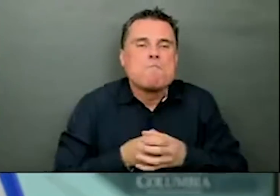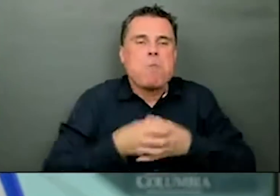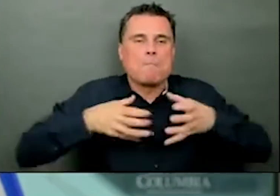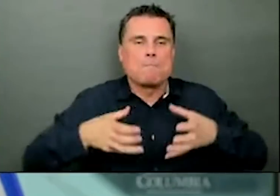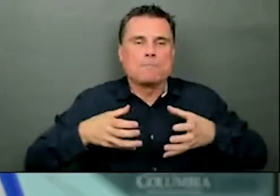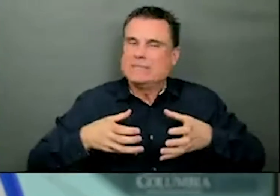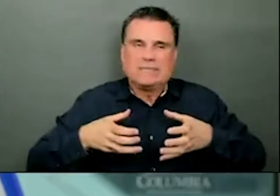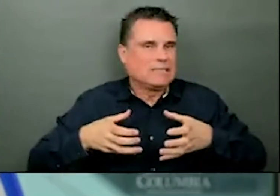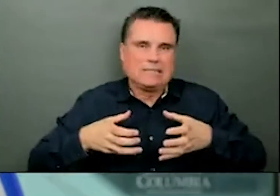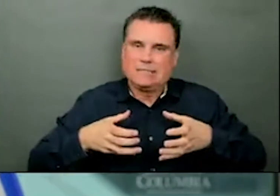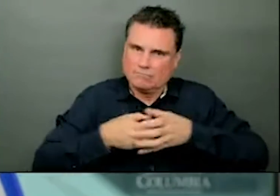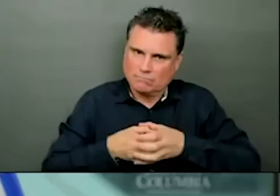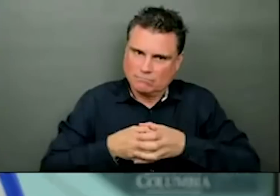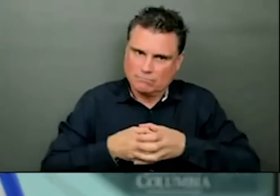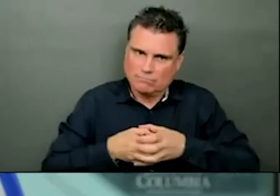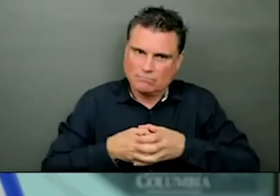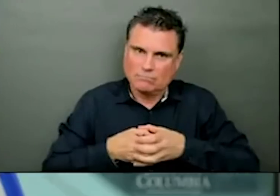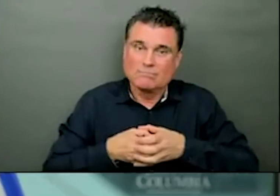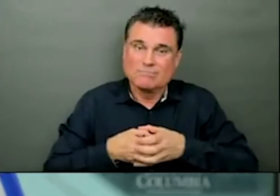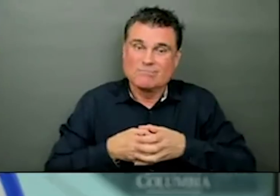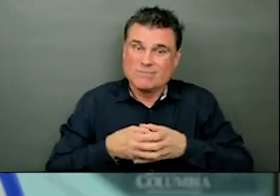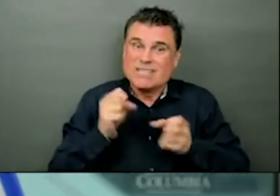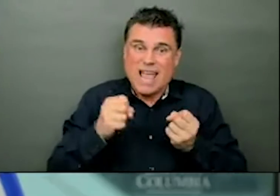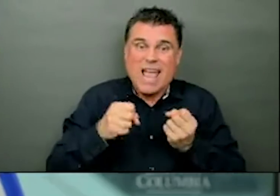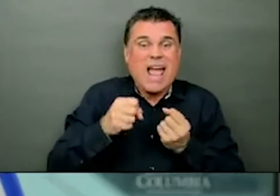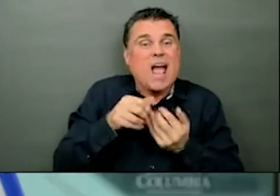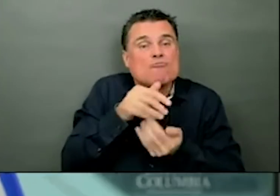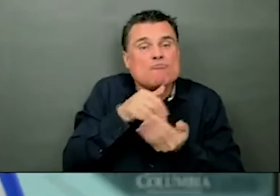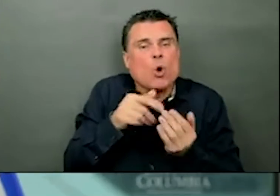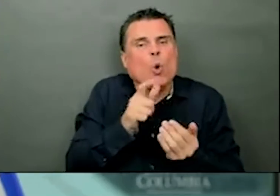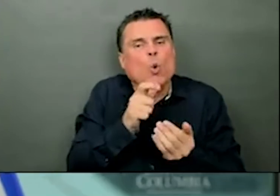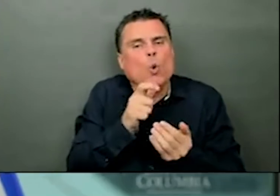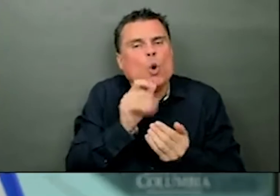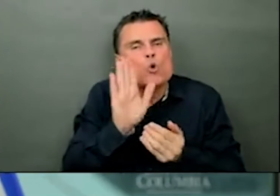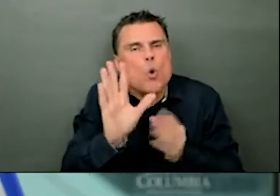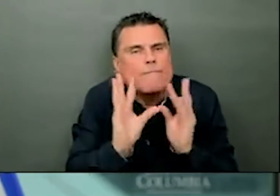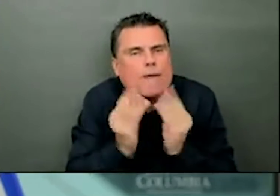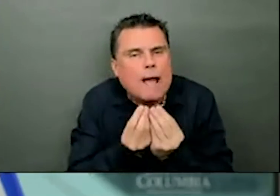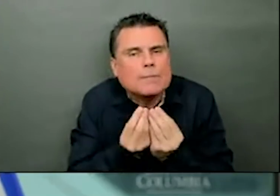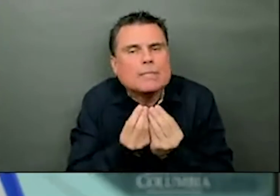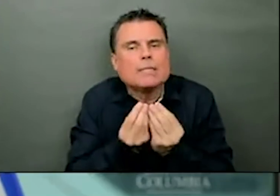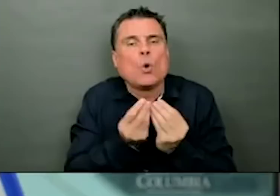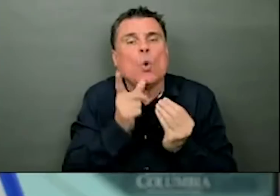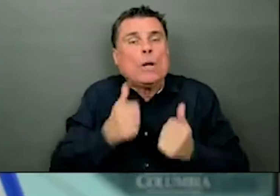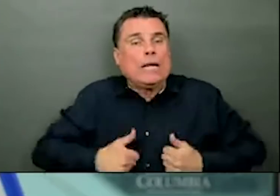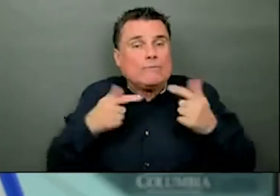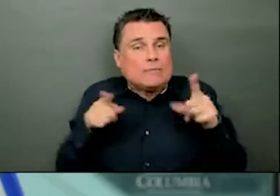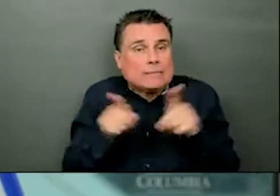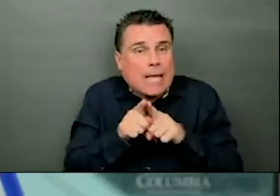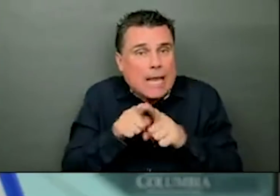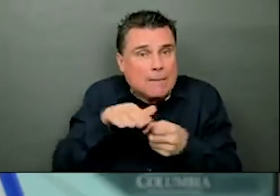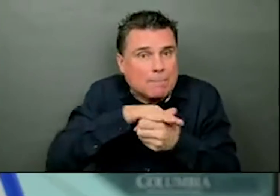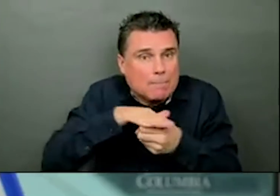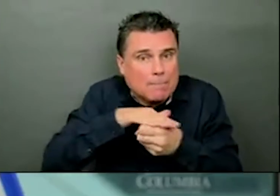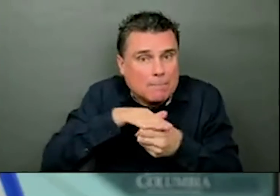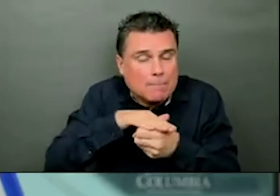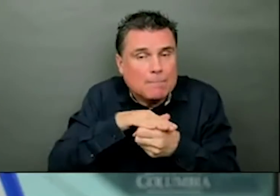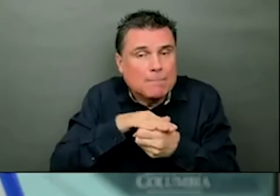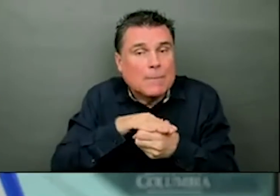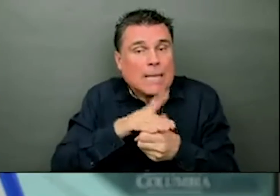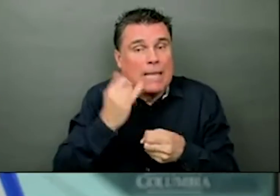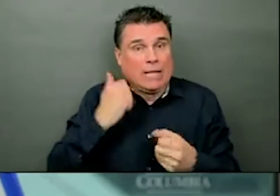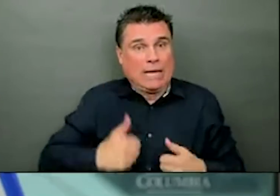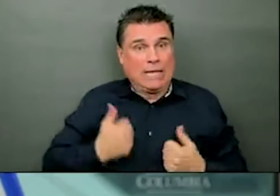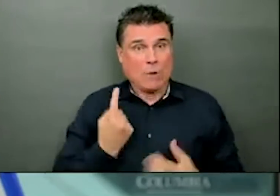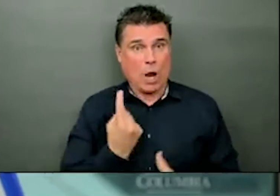along. COVID-19 and its variants mean we cannot vary our COVID fighting routine. COVID-19 is all around in BC.